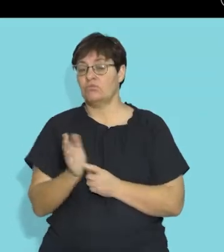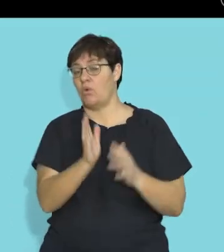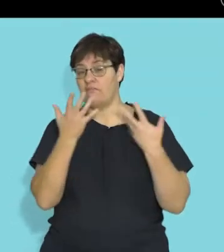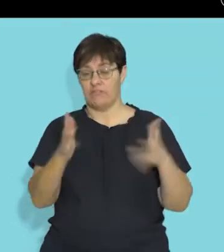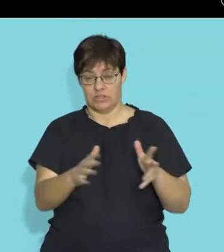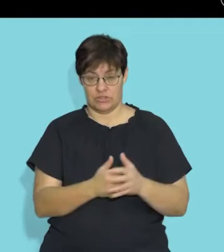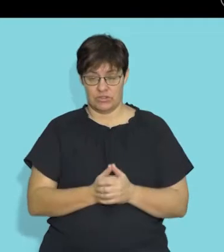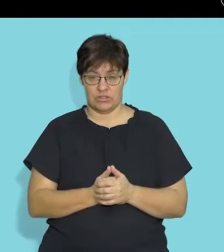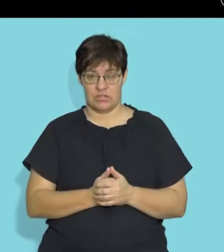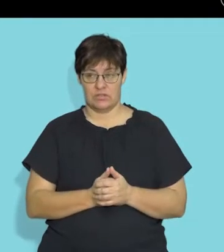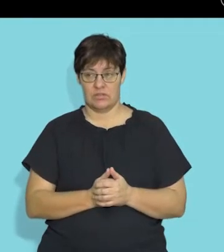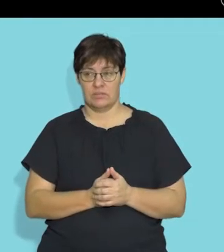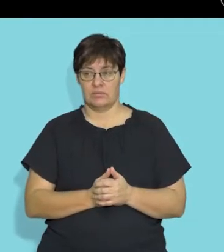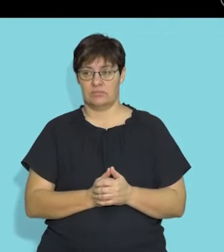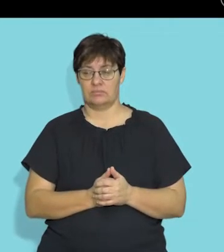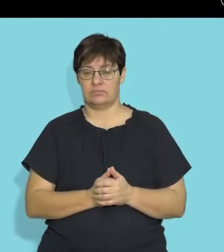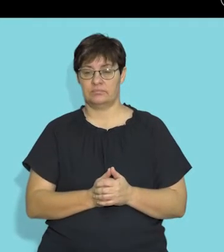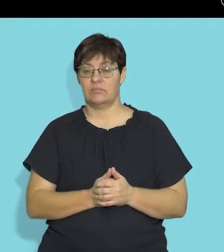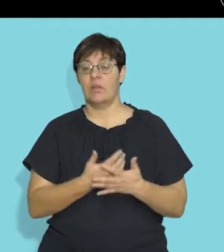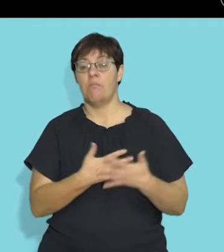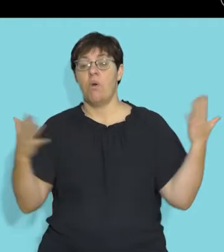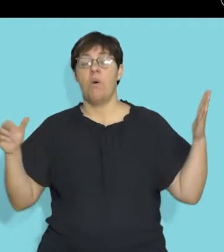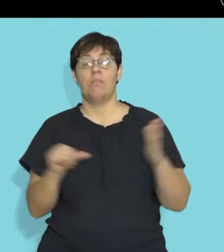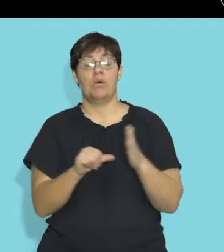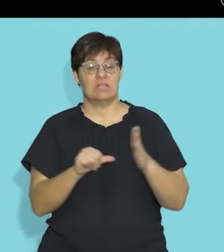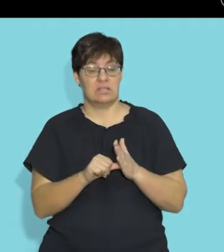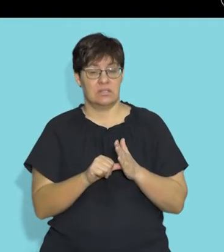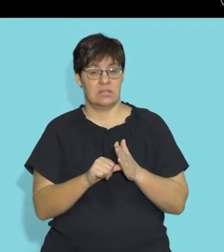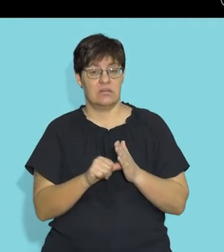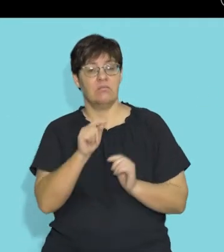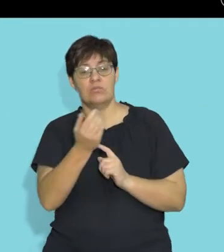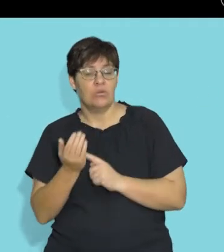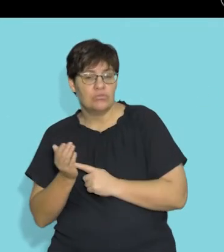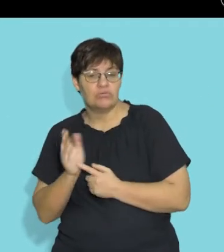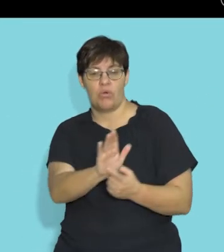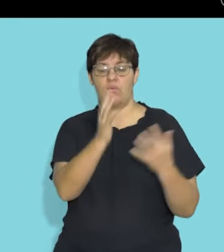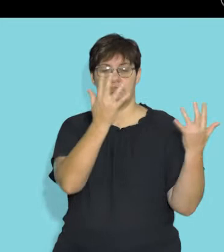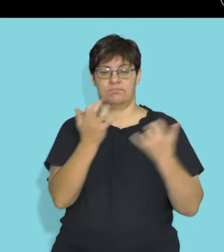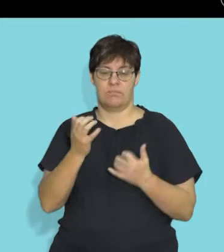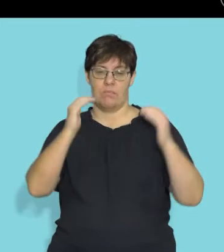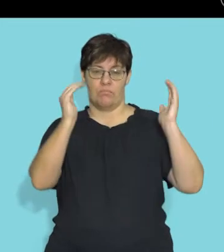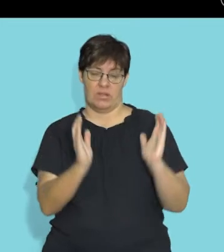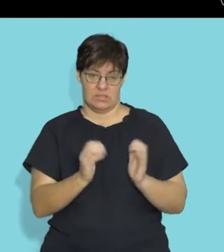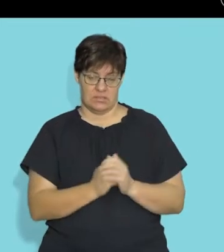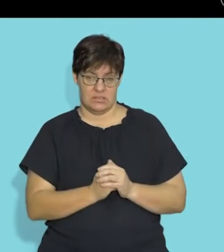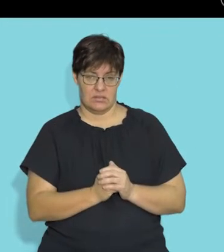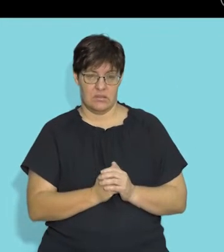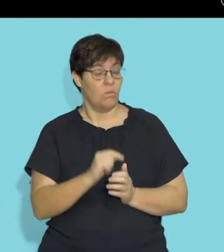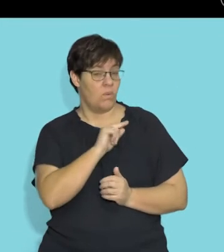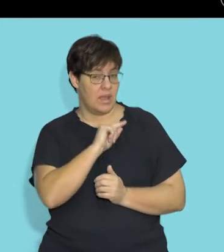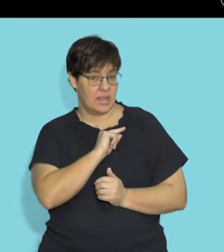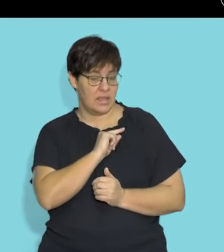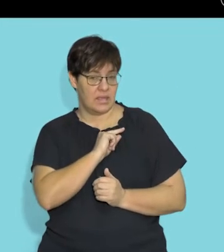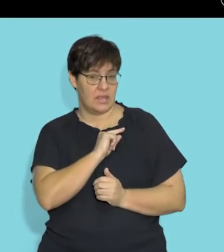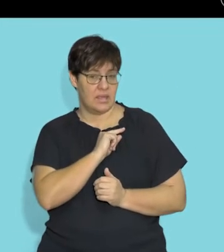of that, remember, the most important thing is to show your calculations in brackets. Because